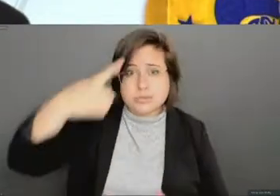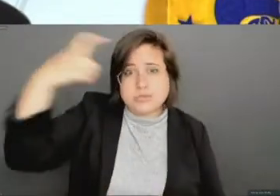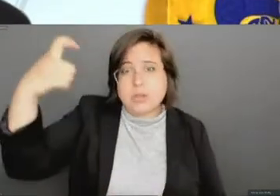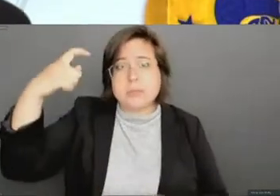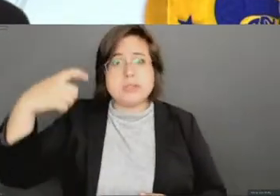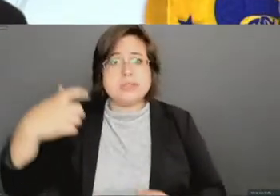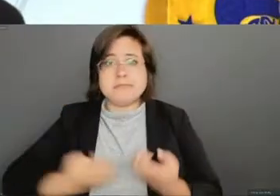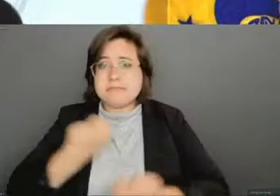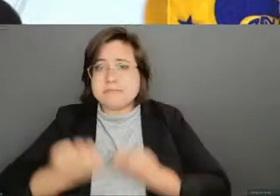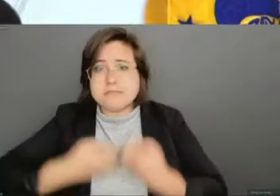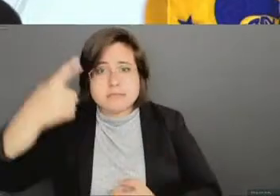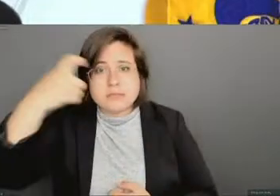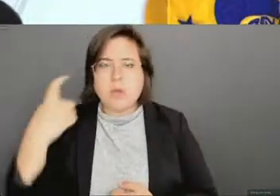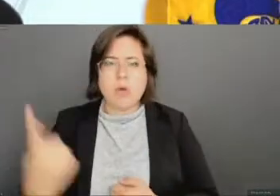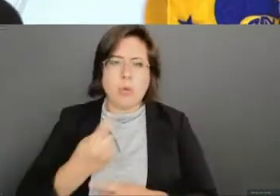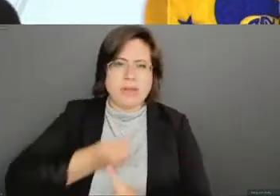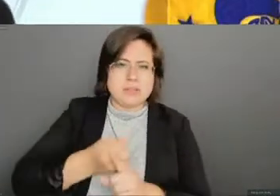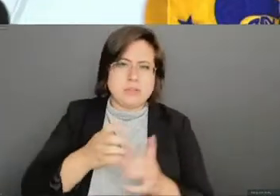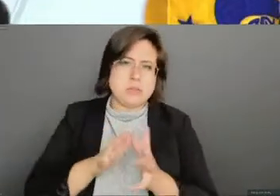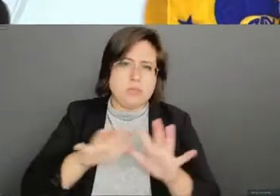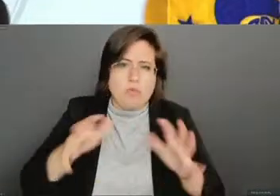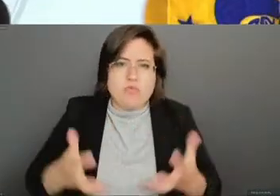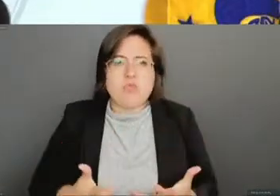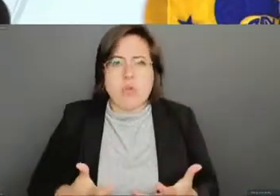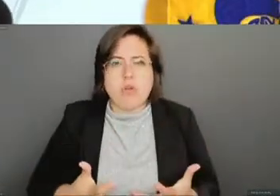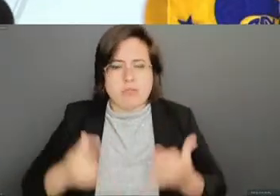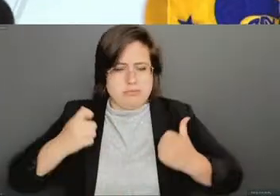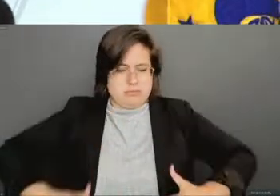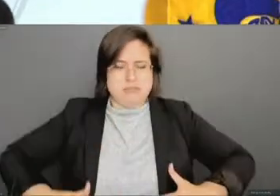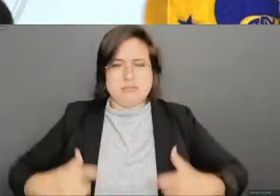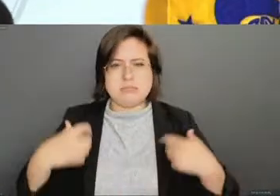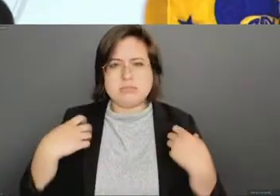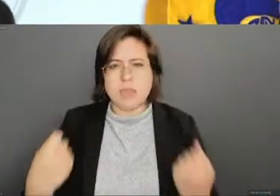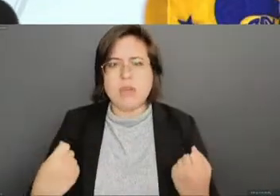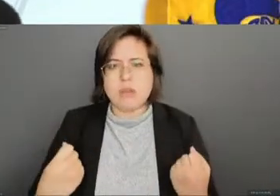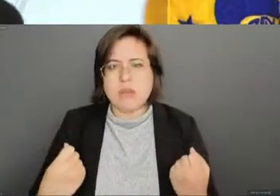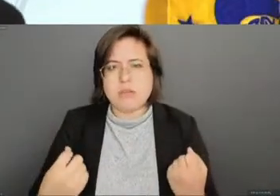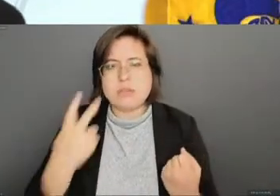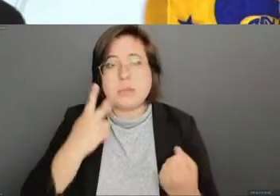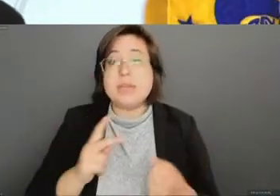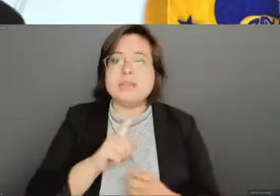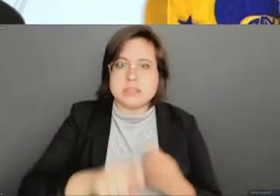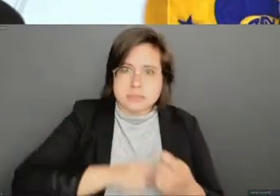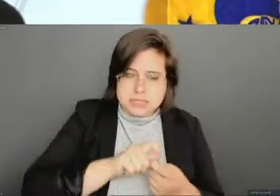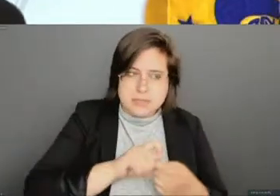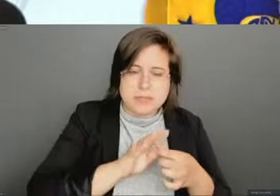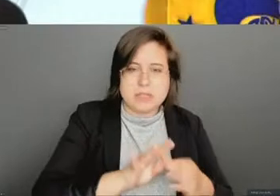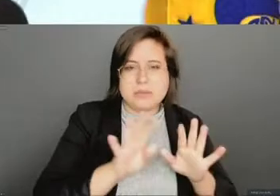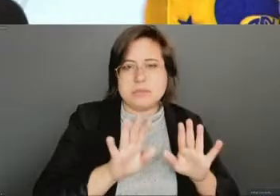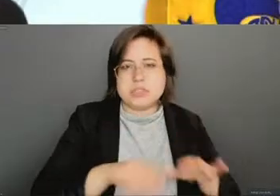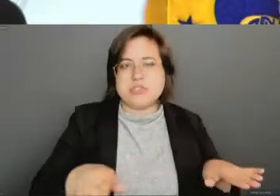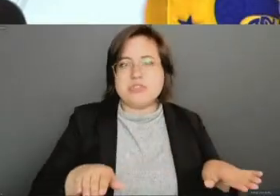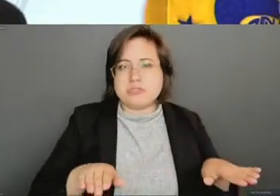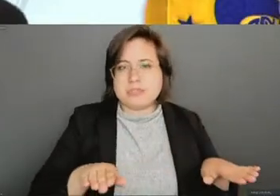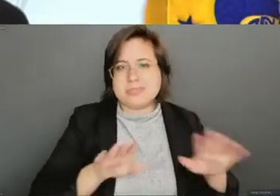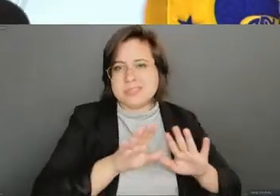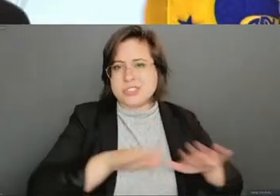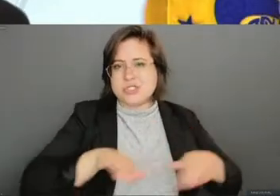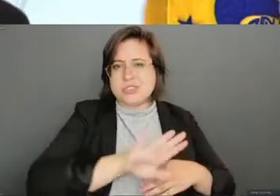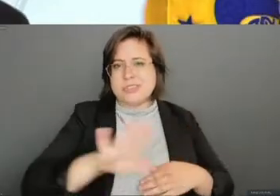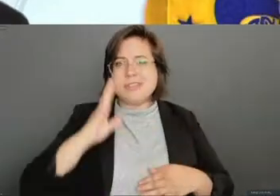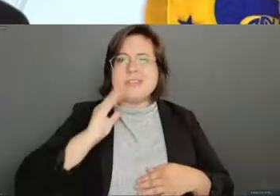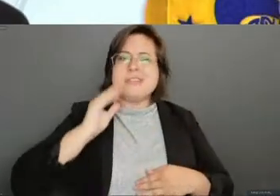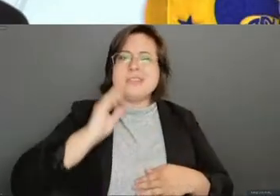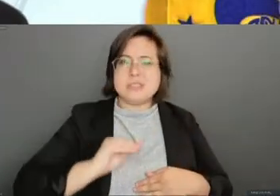an impact on our overall health. We see that certainly in the growing body of data around children, where adverse childhood experiences and the trauma